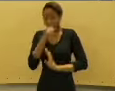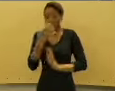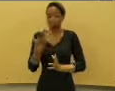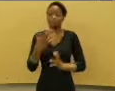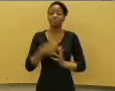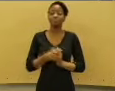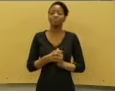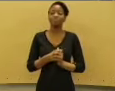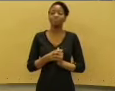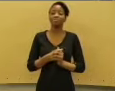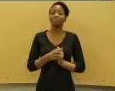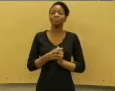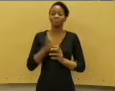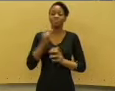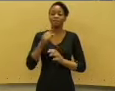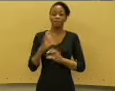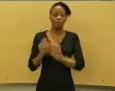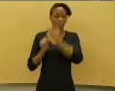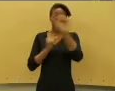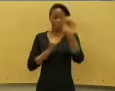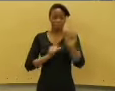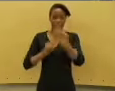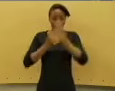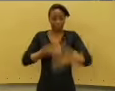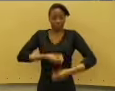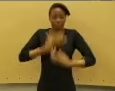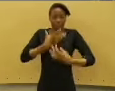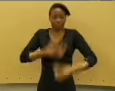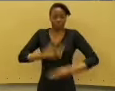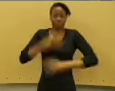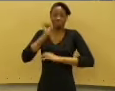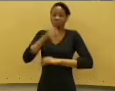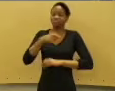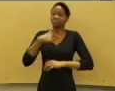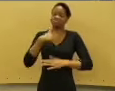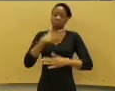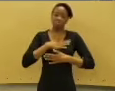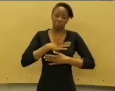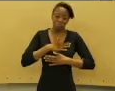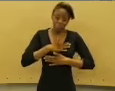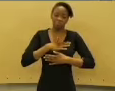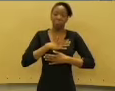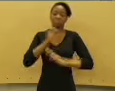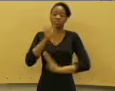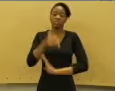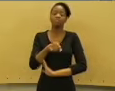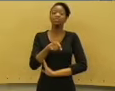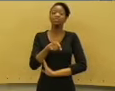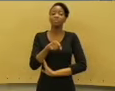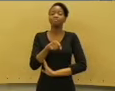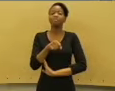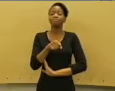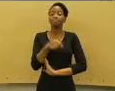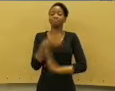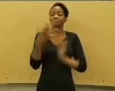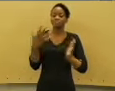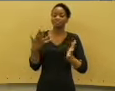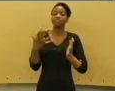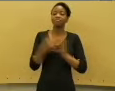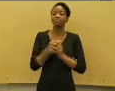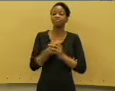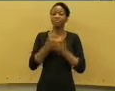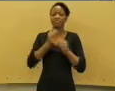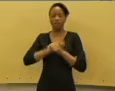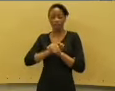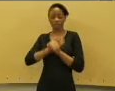So being able to talk about it is one thing I appreciate. The irony about COVID